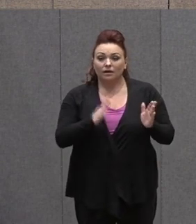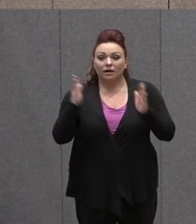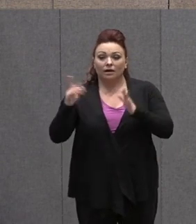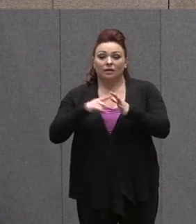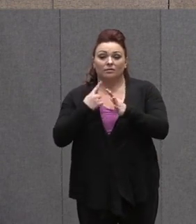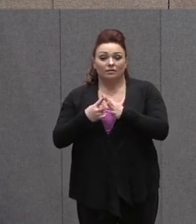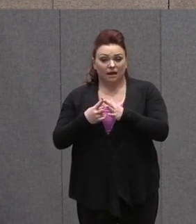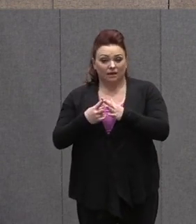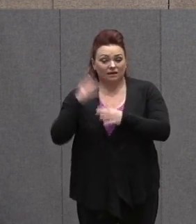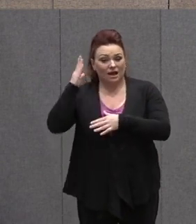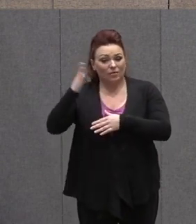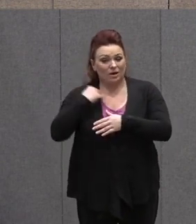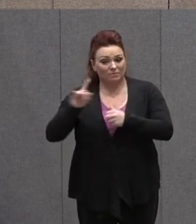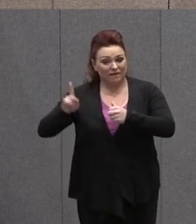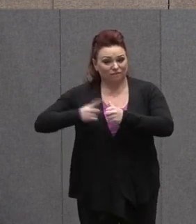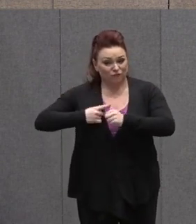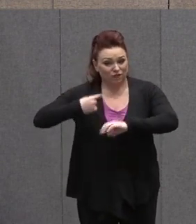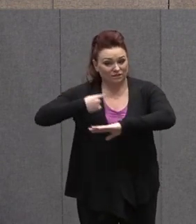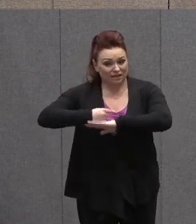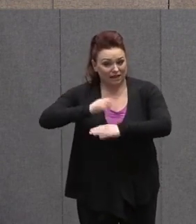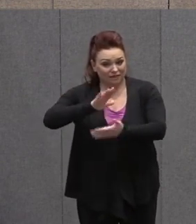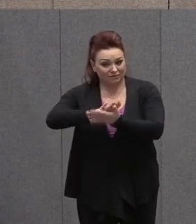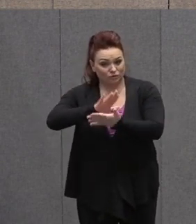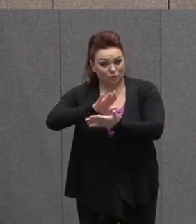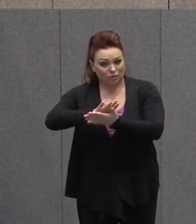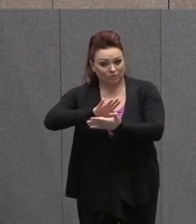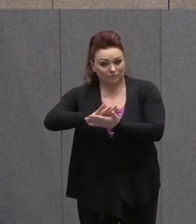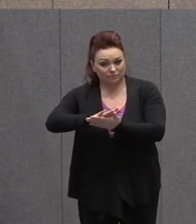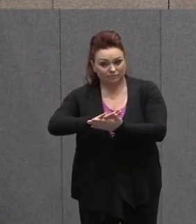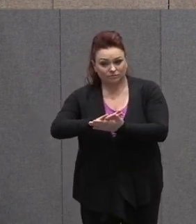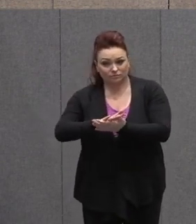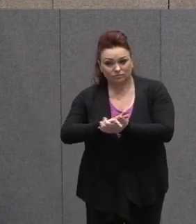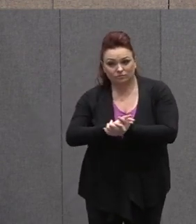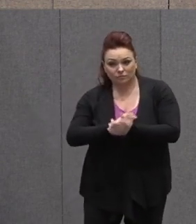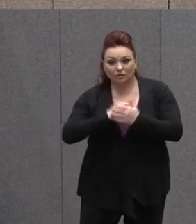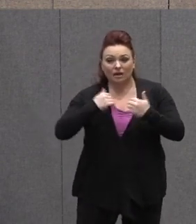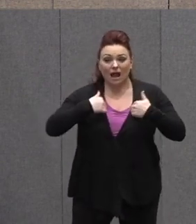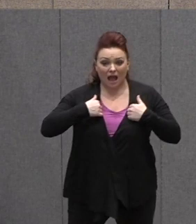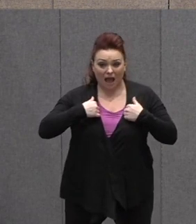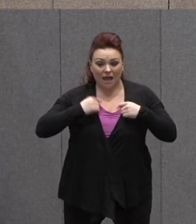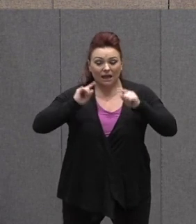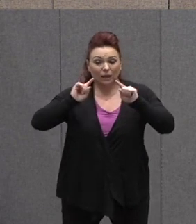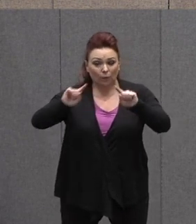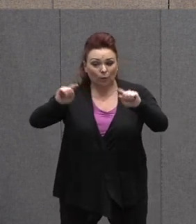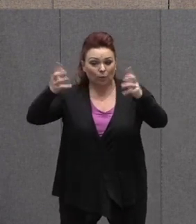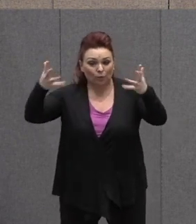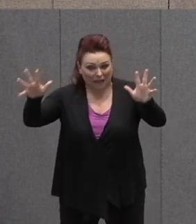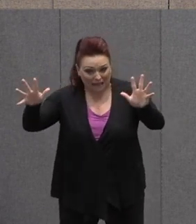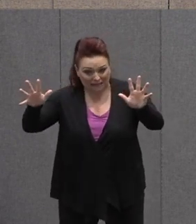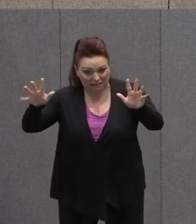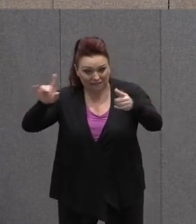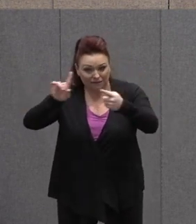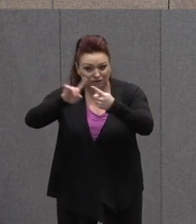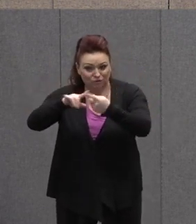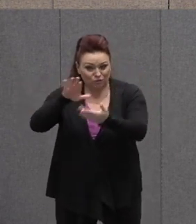Then I had my first day of school. I went to school.